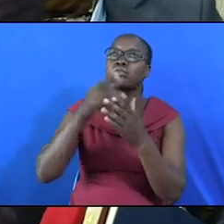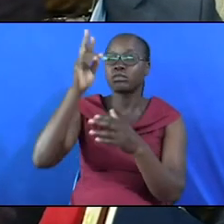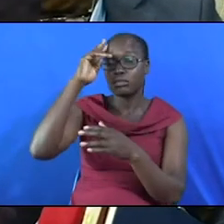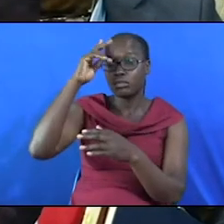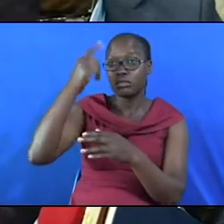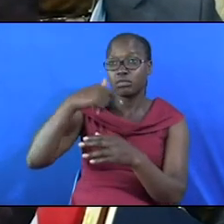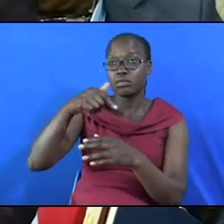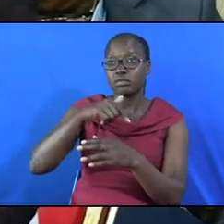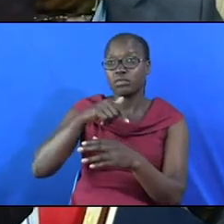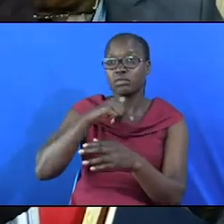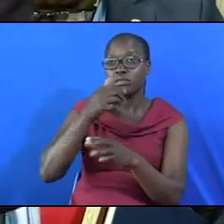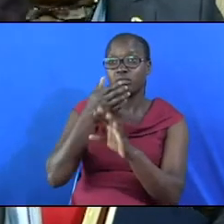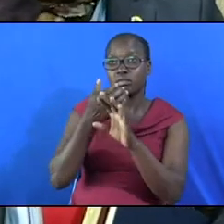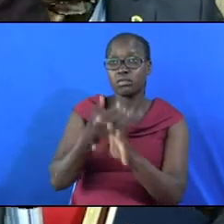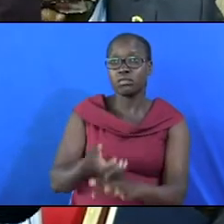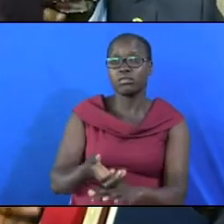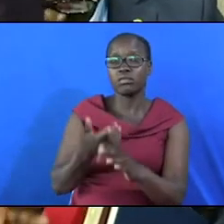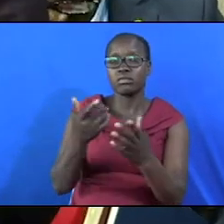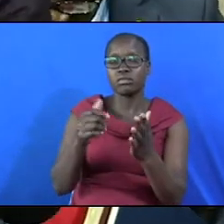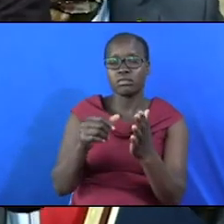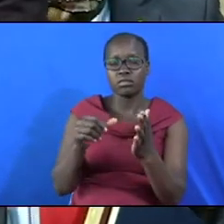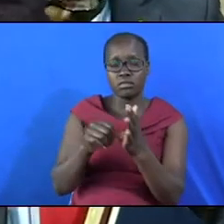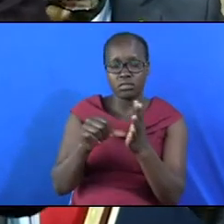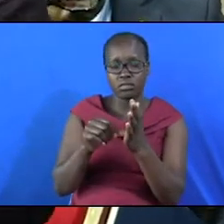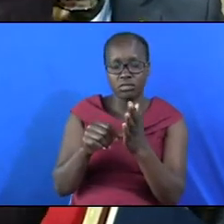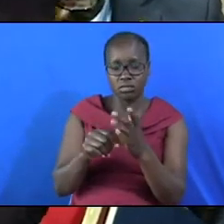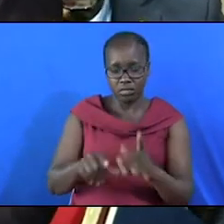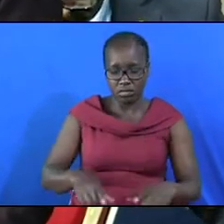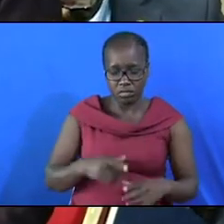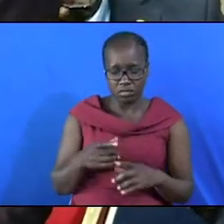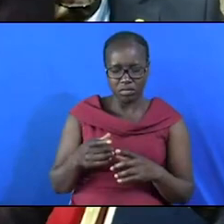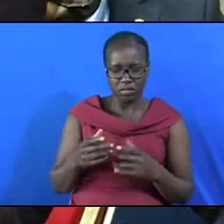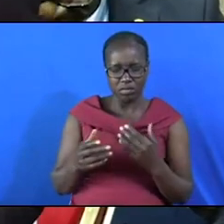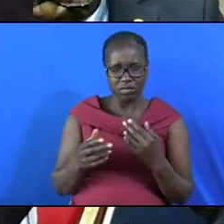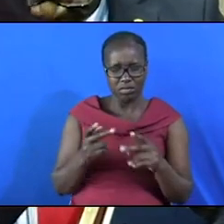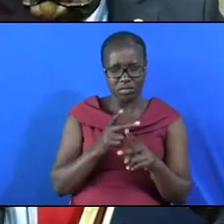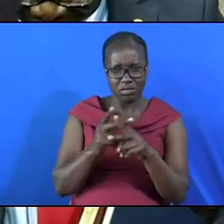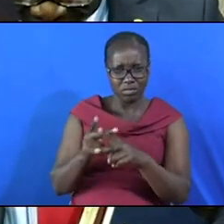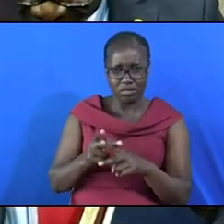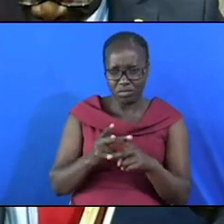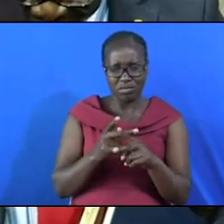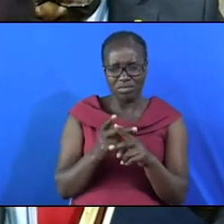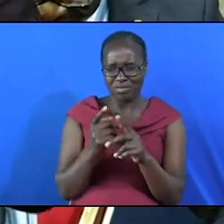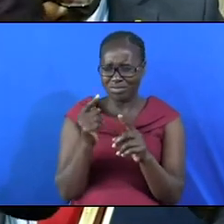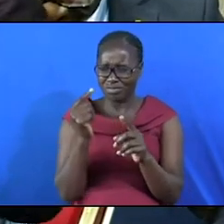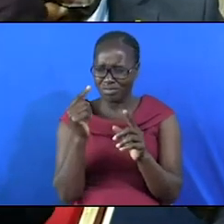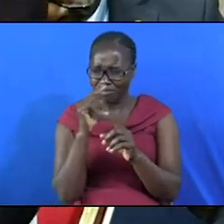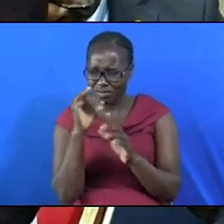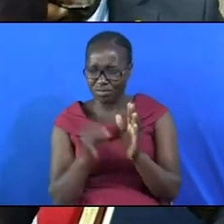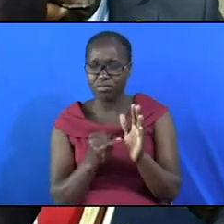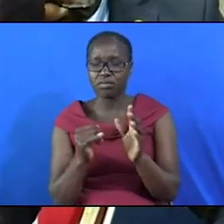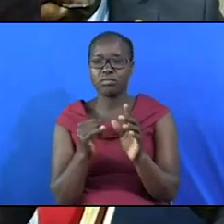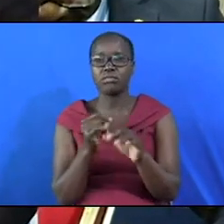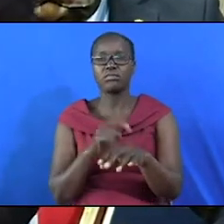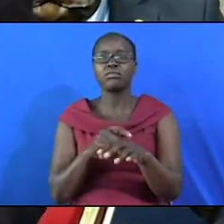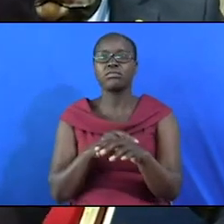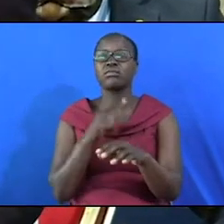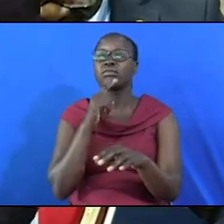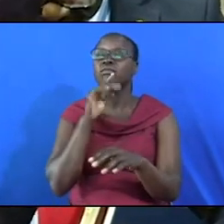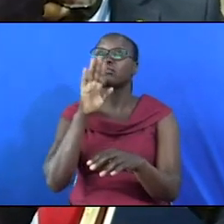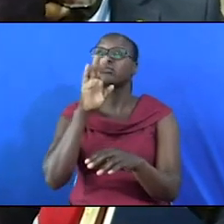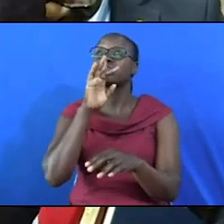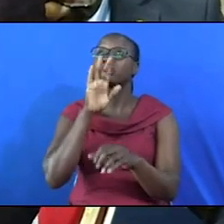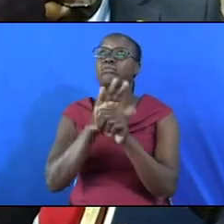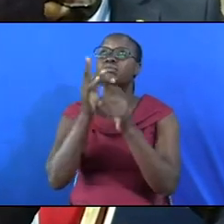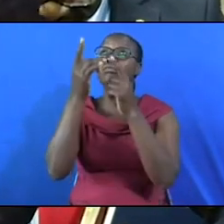that the difficulties of this life are just for a moment. For he who promised to come will soon